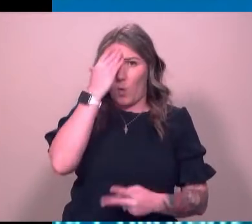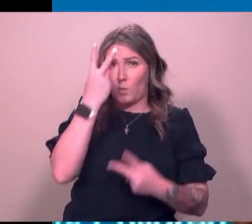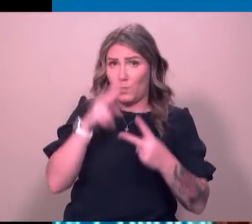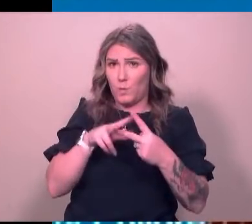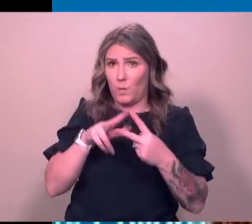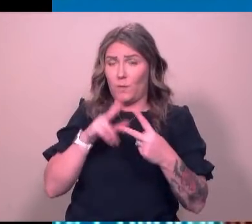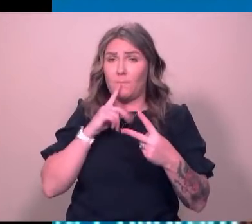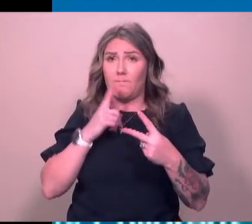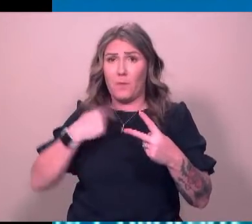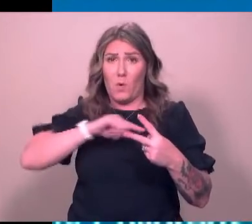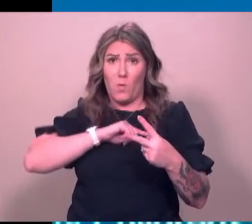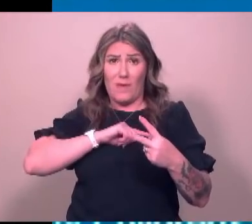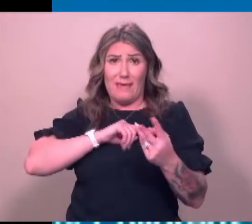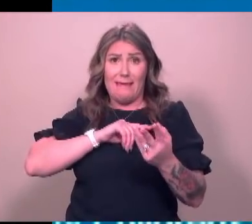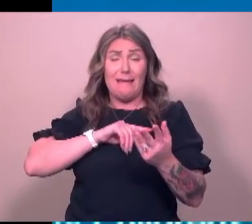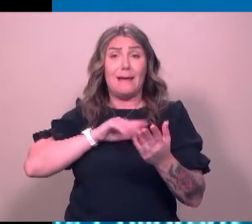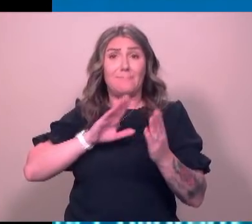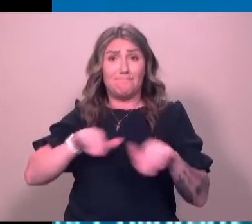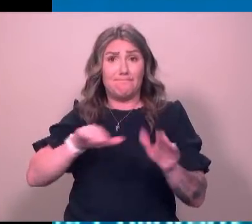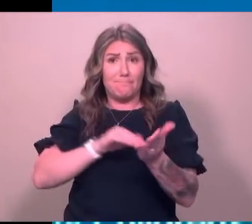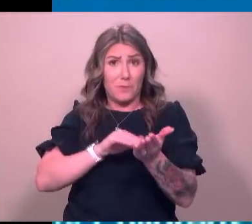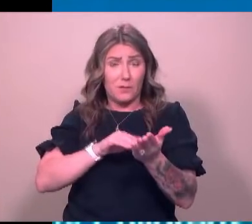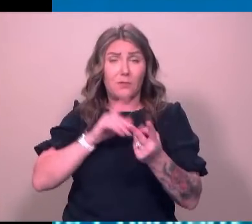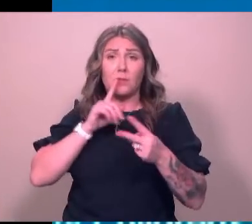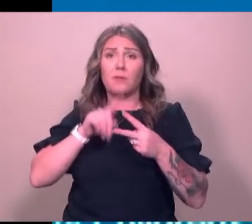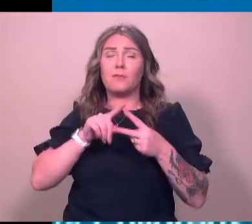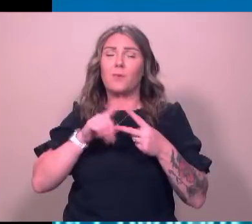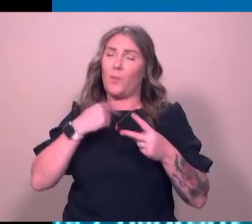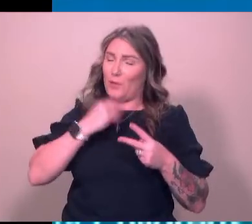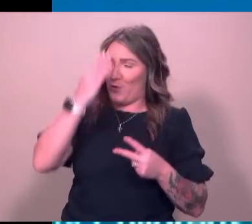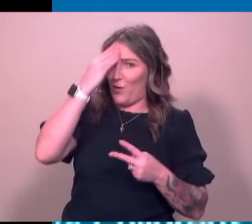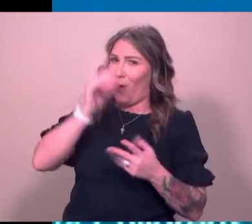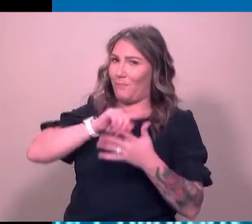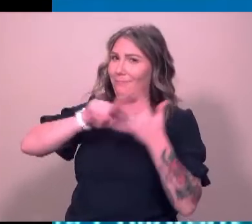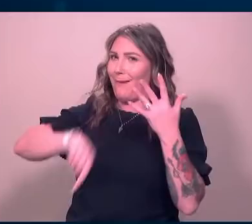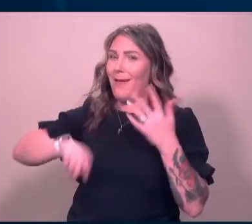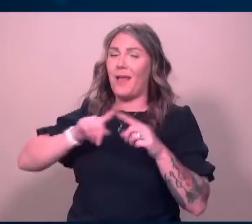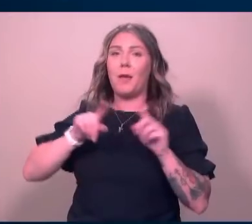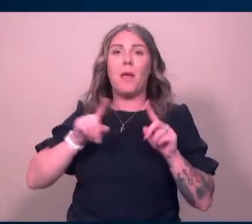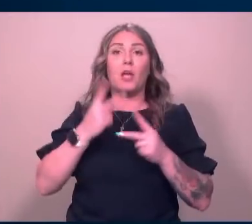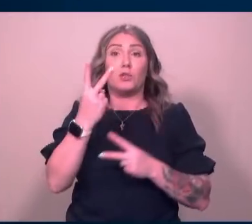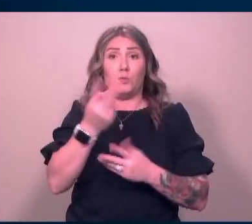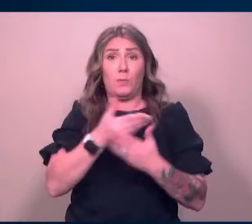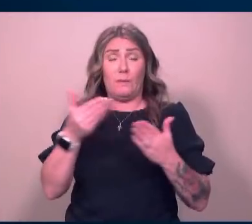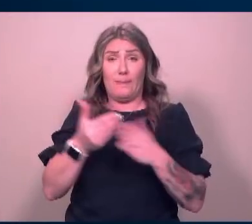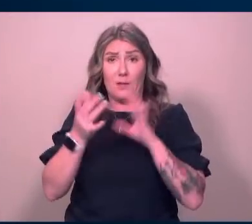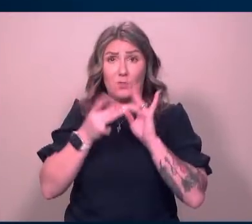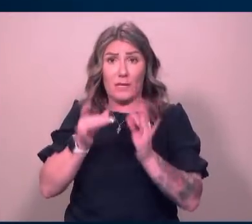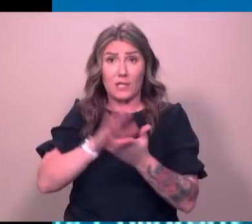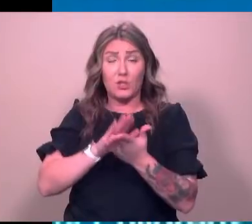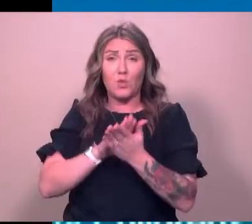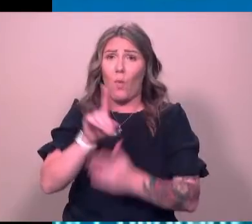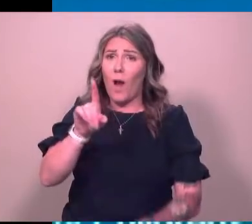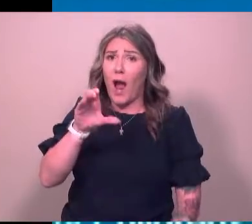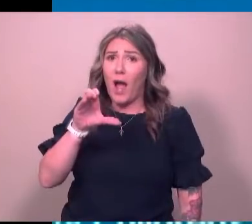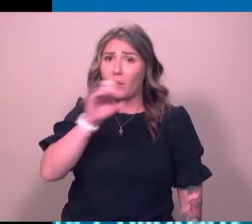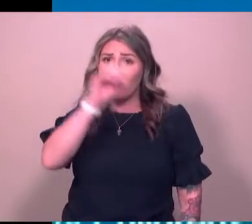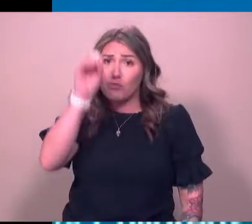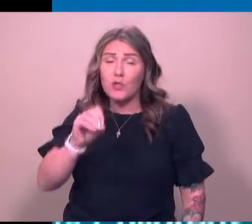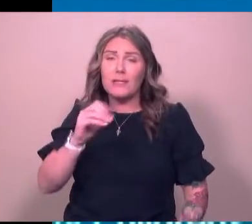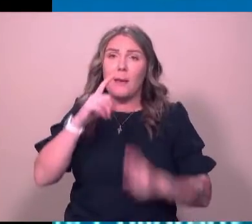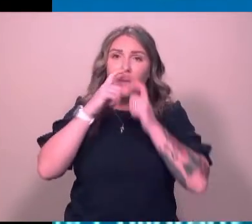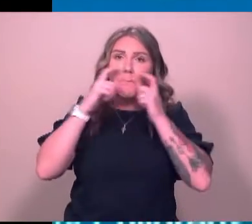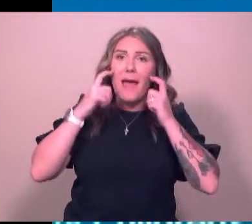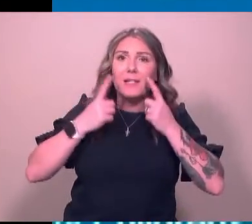We as pediatricians know 2 things. We know a lot of things, but the 2 things around schools we know 100% right now. We know masks